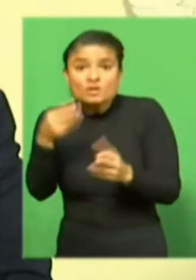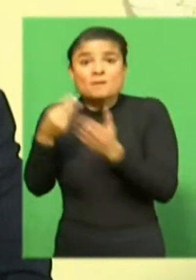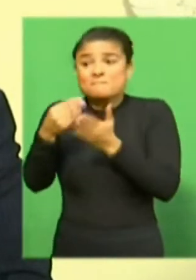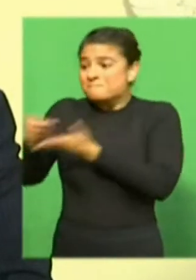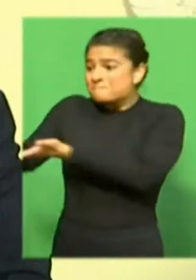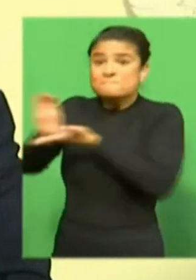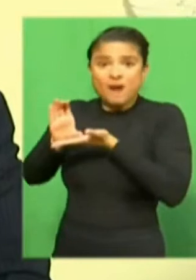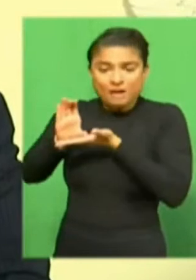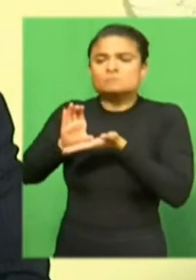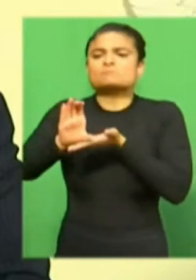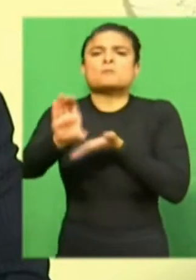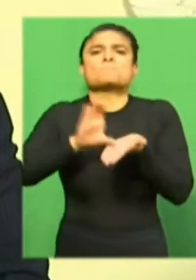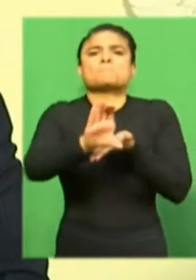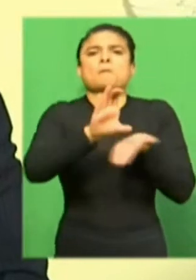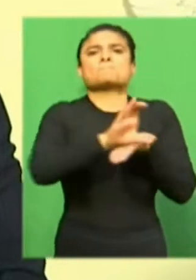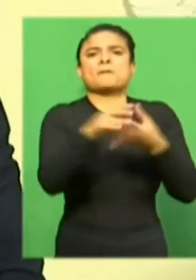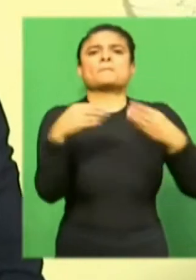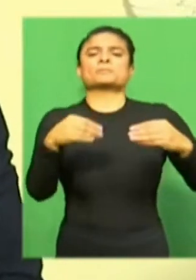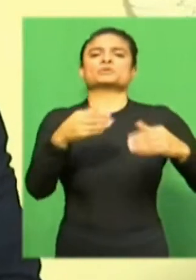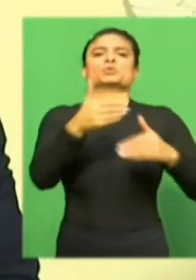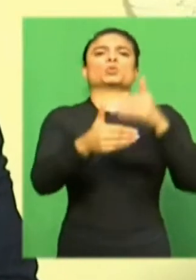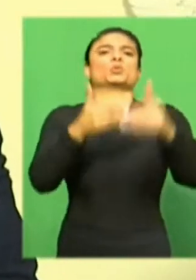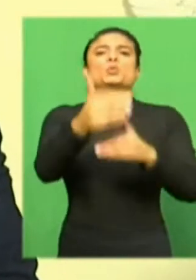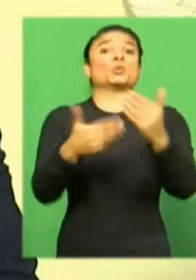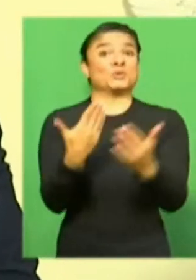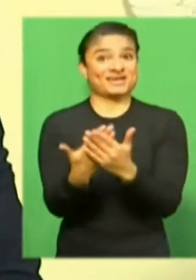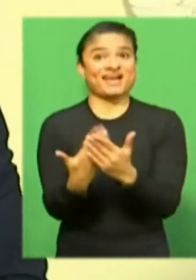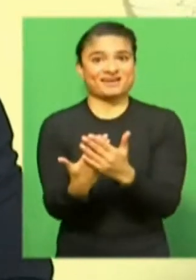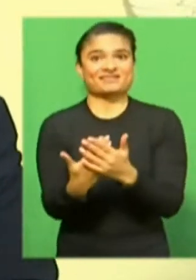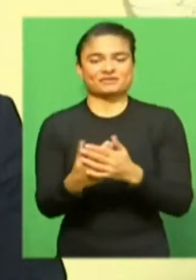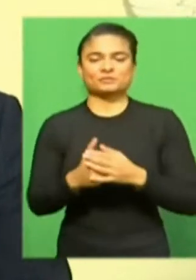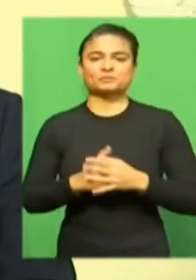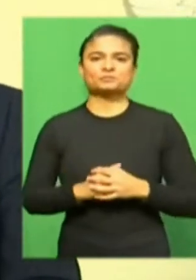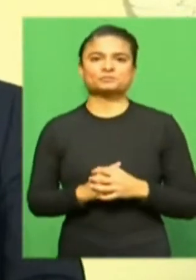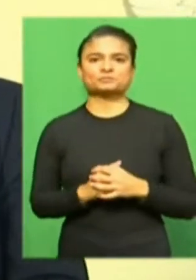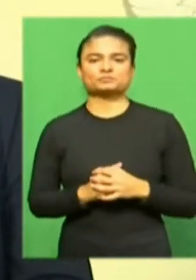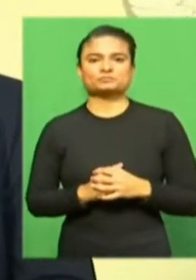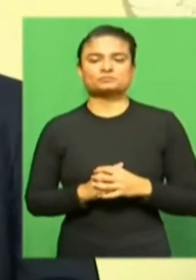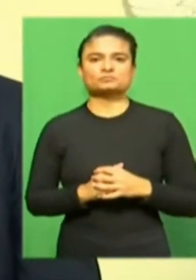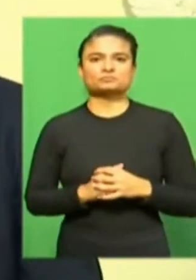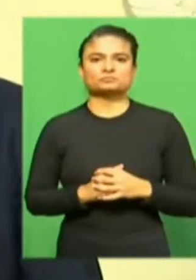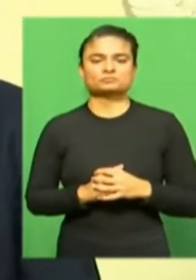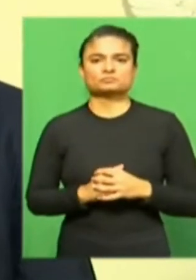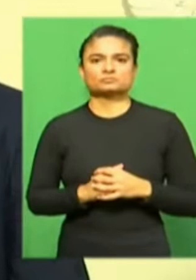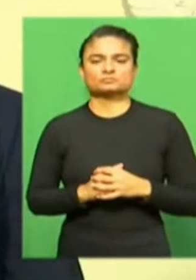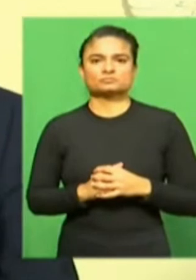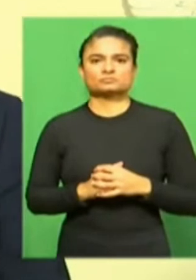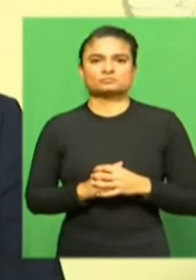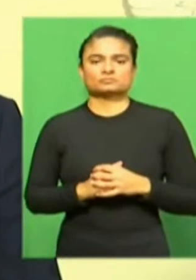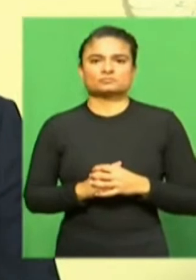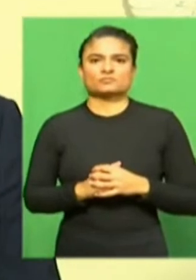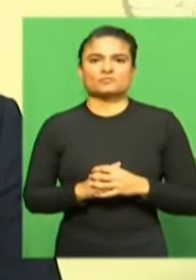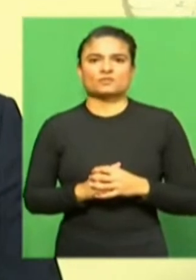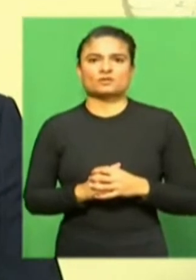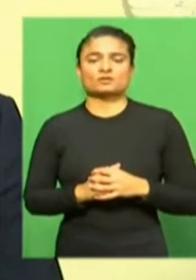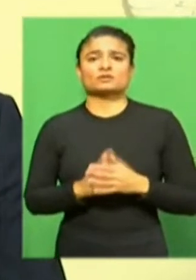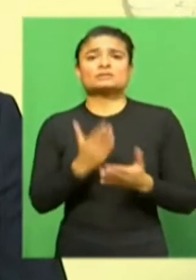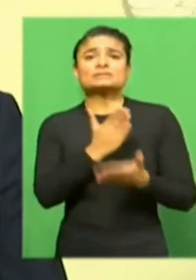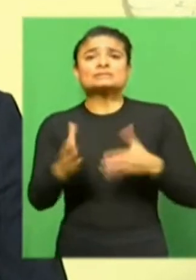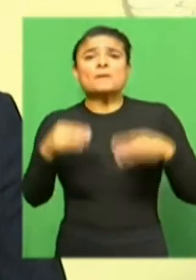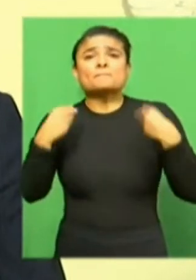is necessary in this regard. In addition, however, some businesses that